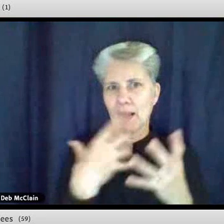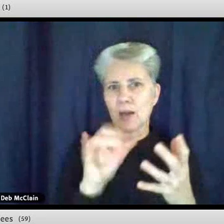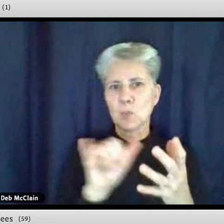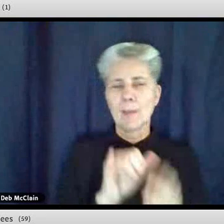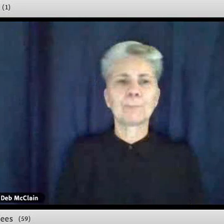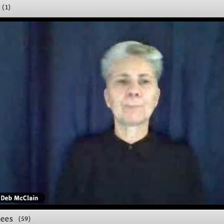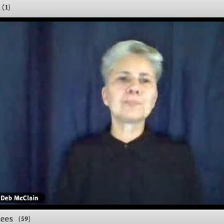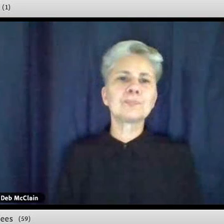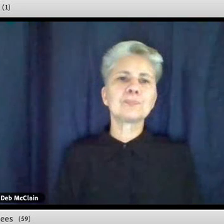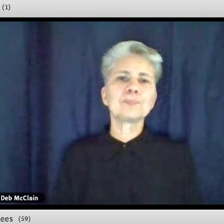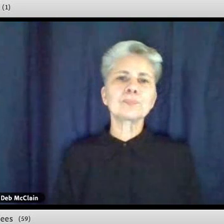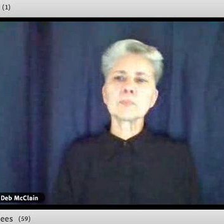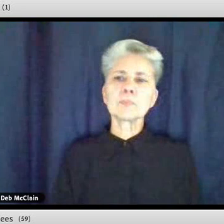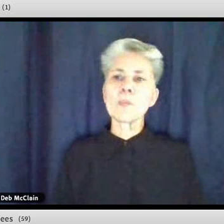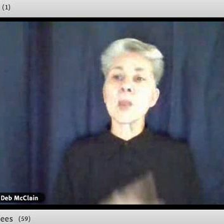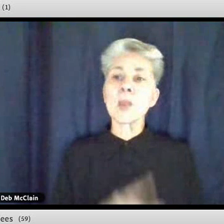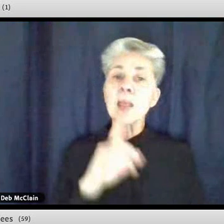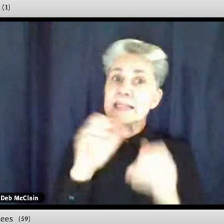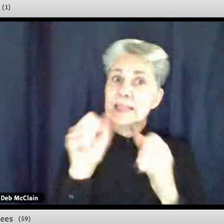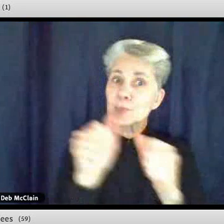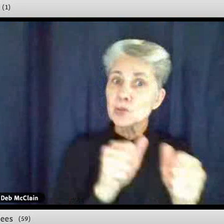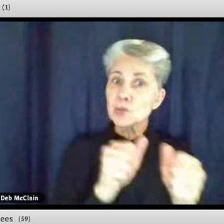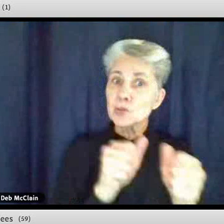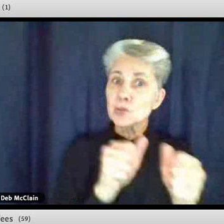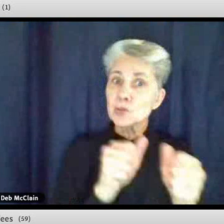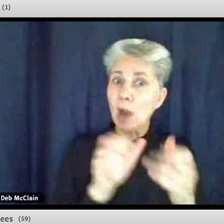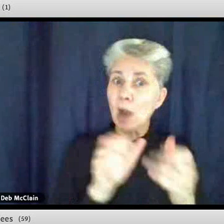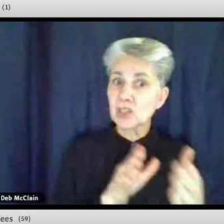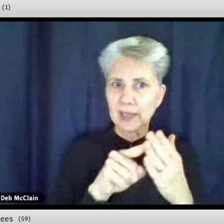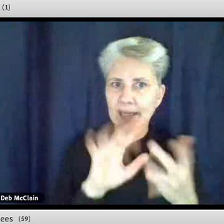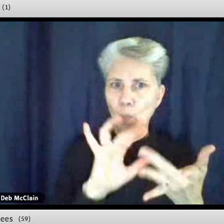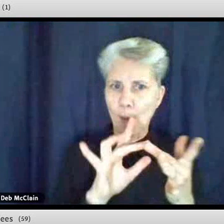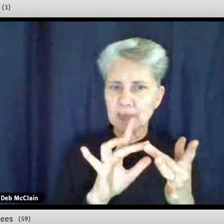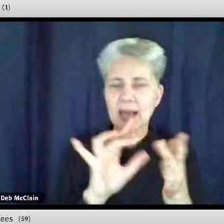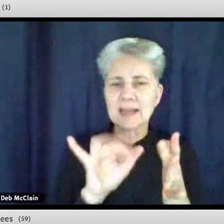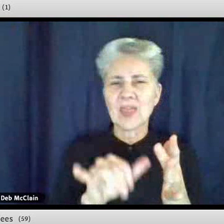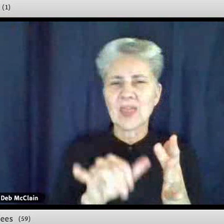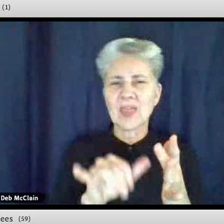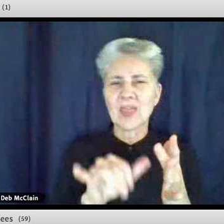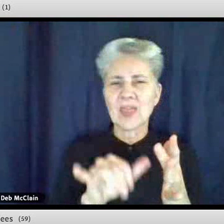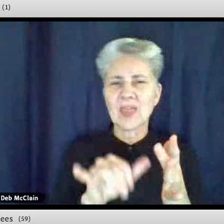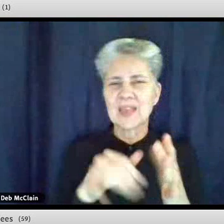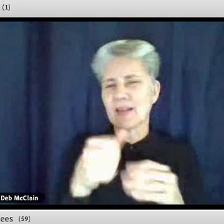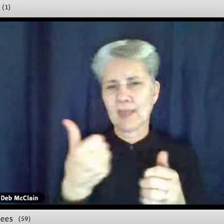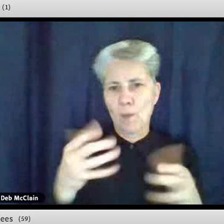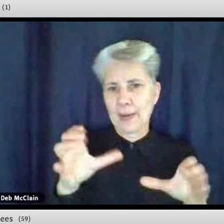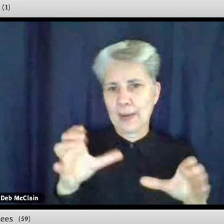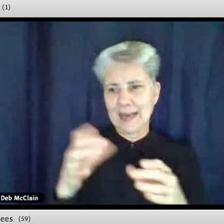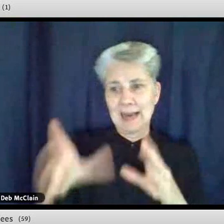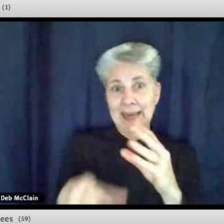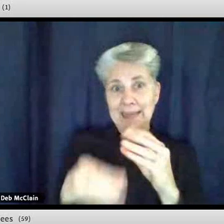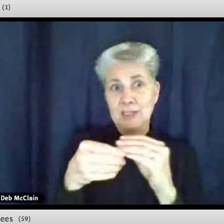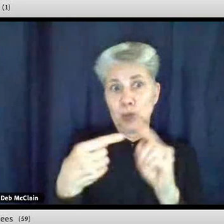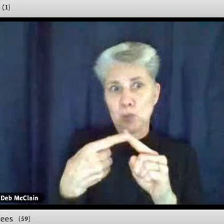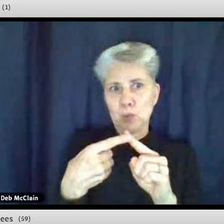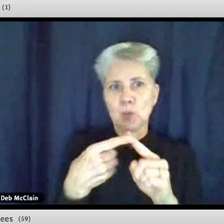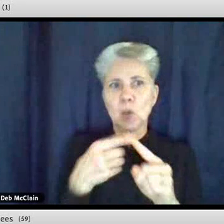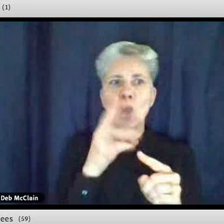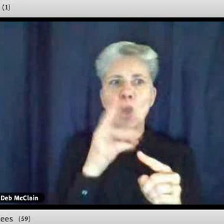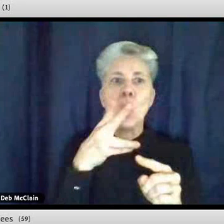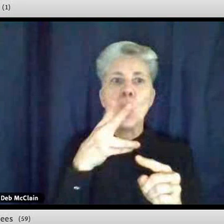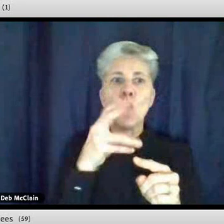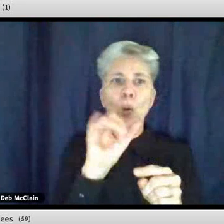would add now that Newsbreak app. I think that's kind of helpful as well. There's some strategies for checking websites,